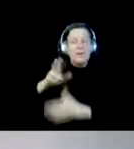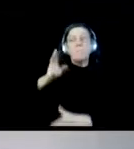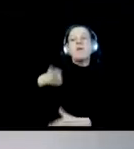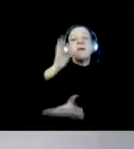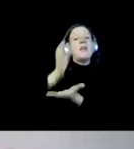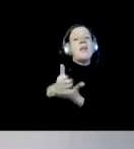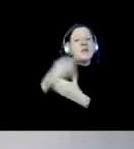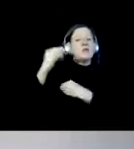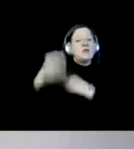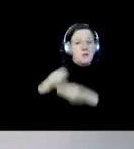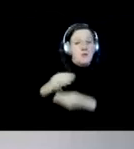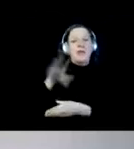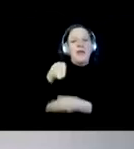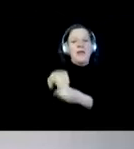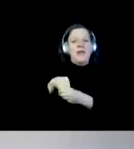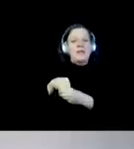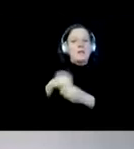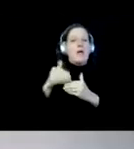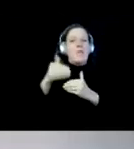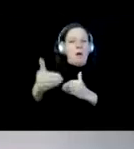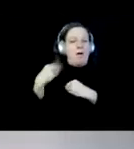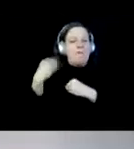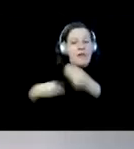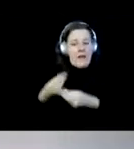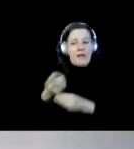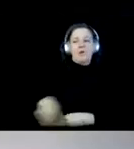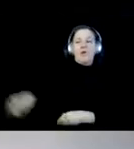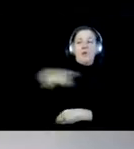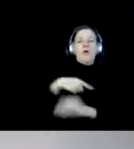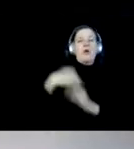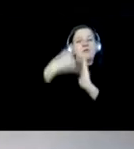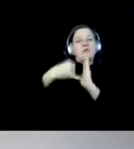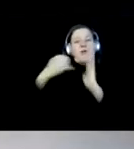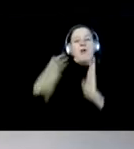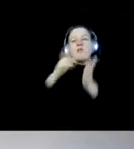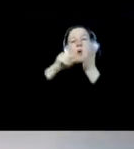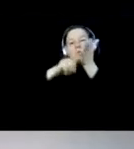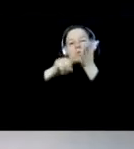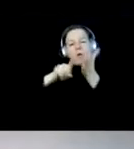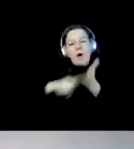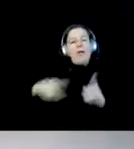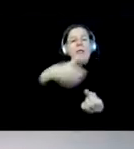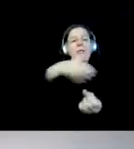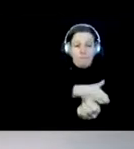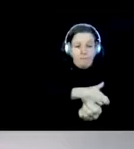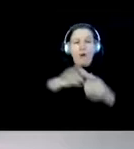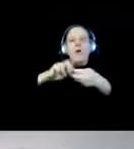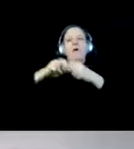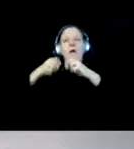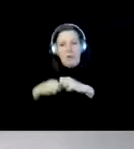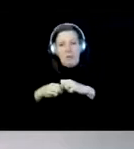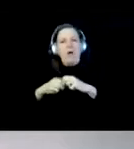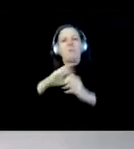you being a part of the next generation of those artists who are investigating power and the problems of the world of images through images